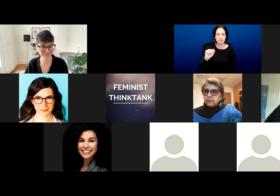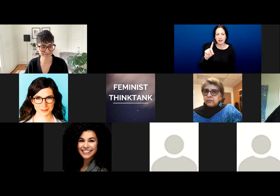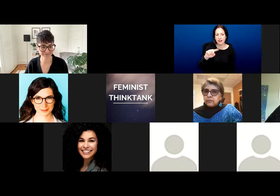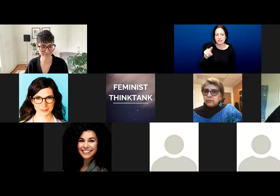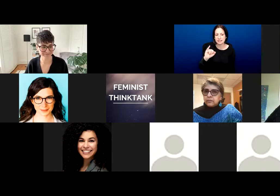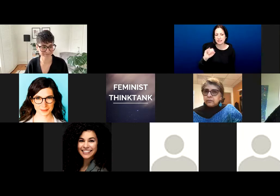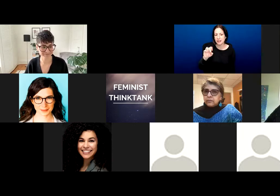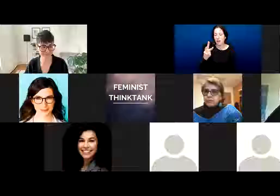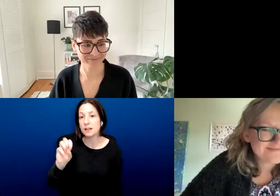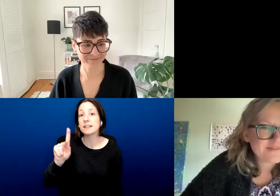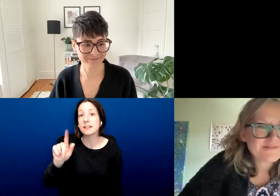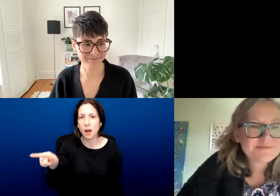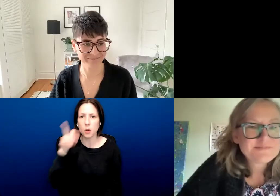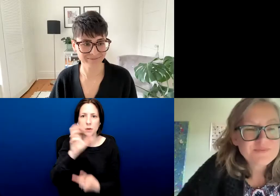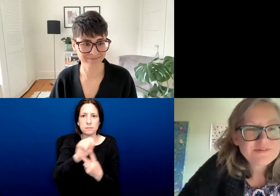Radhika.